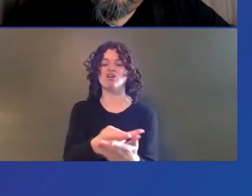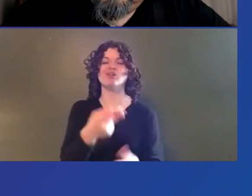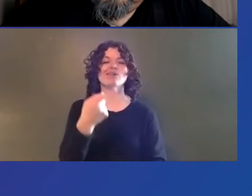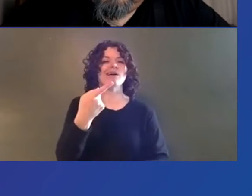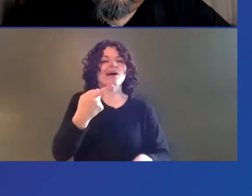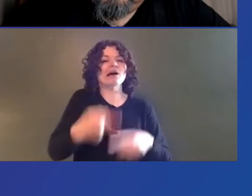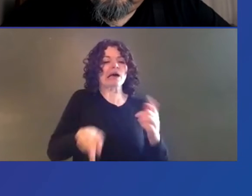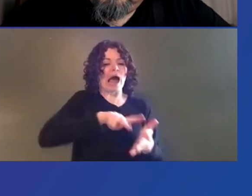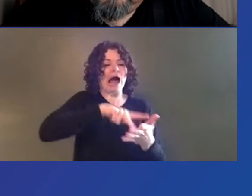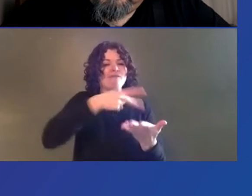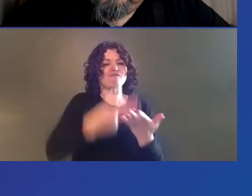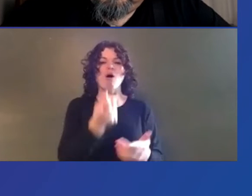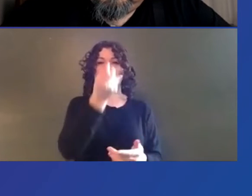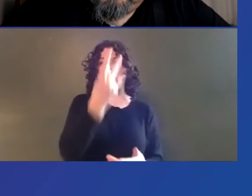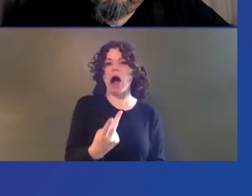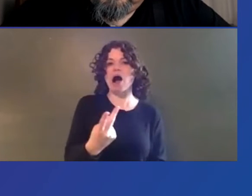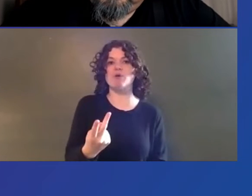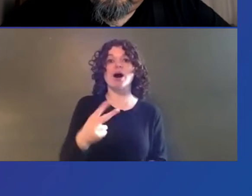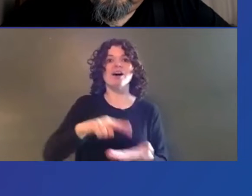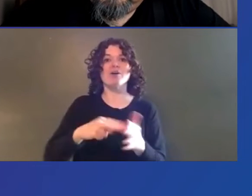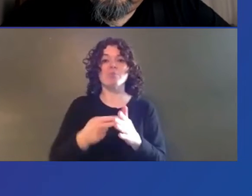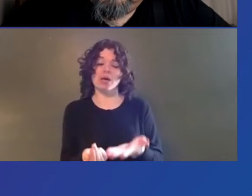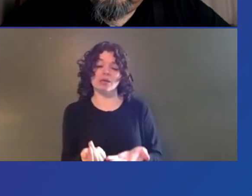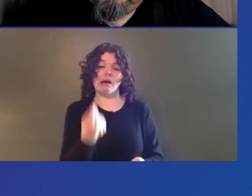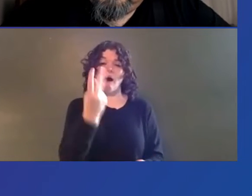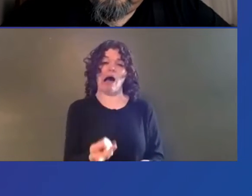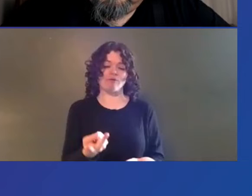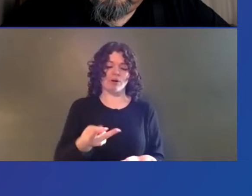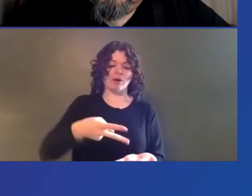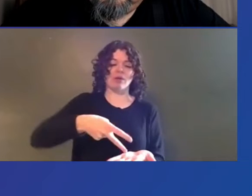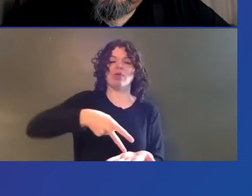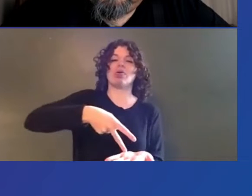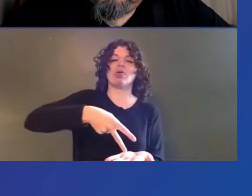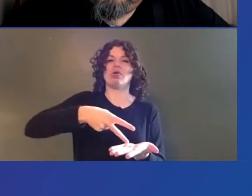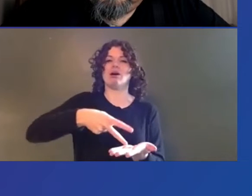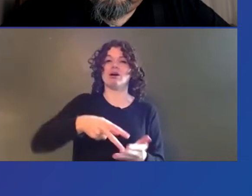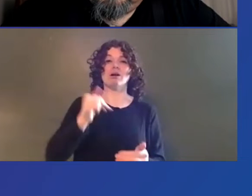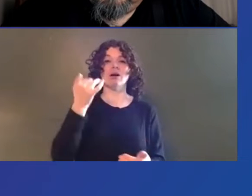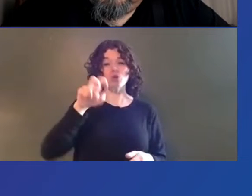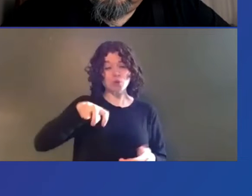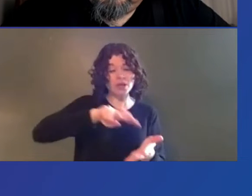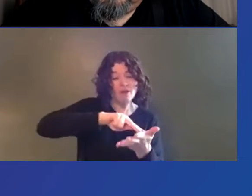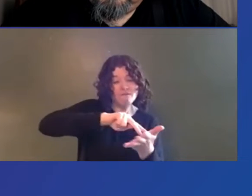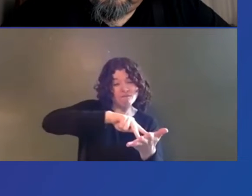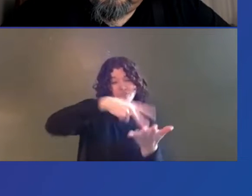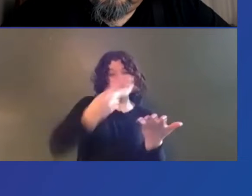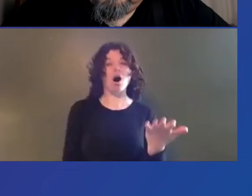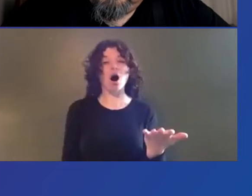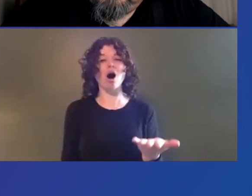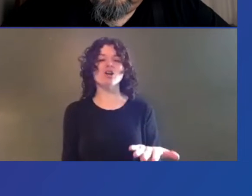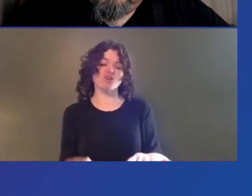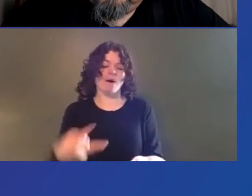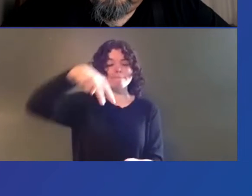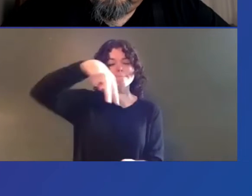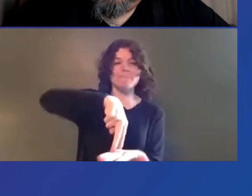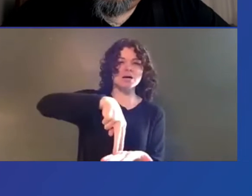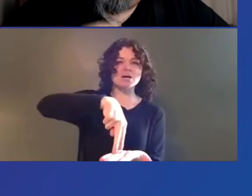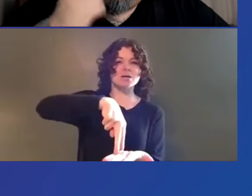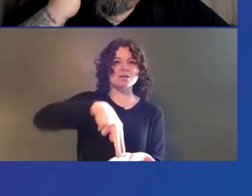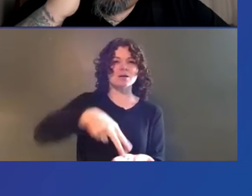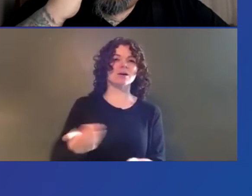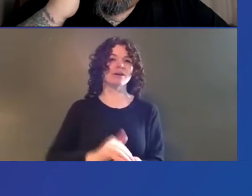you keep on halfway getting up, you keep on halfway getting up, right? And so Spirit was telling me to say that,